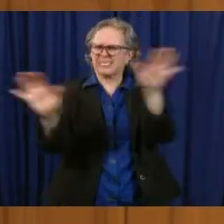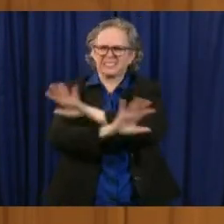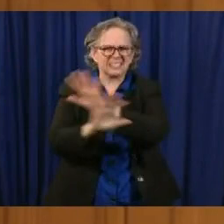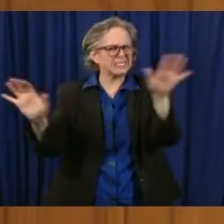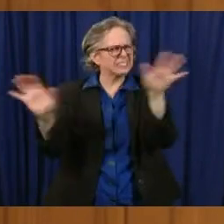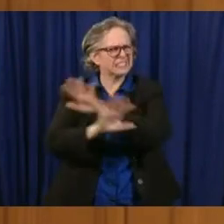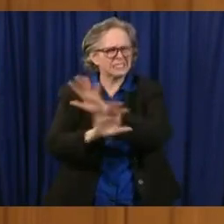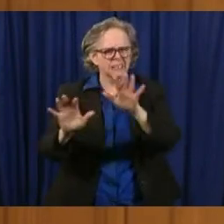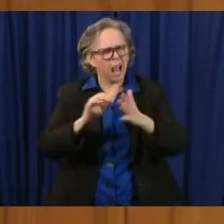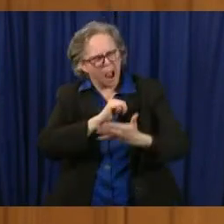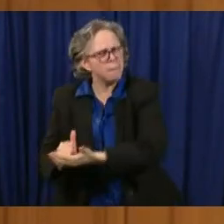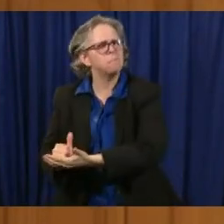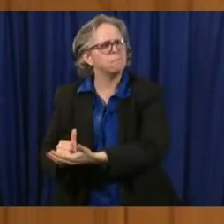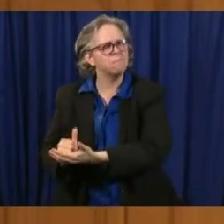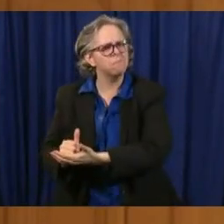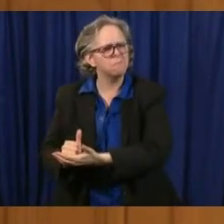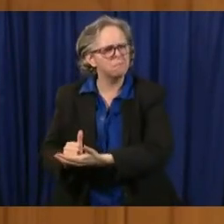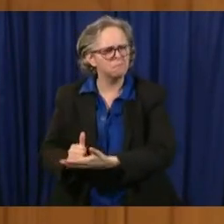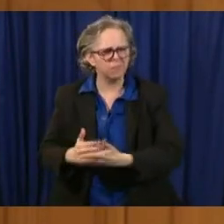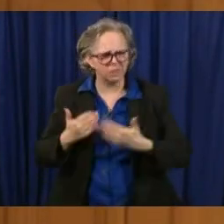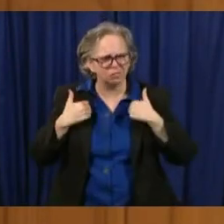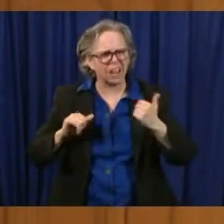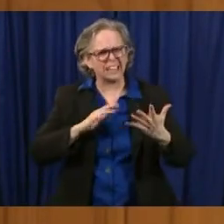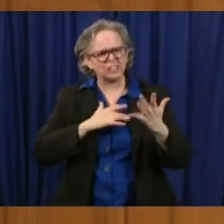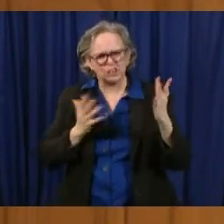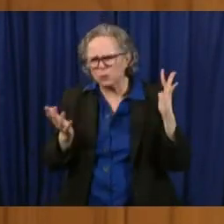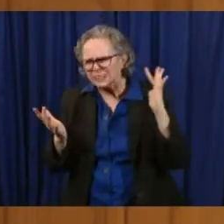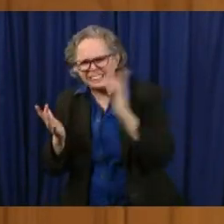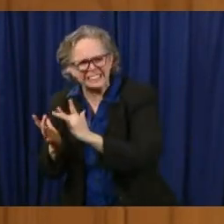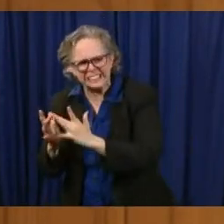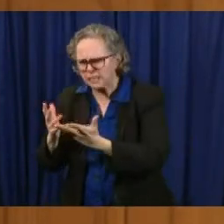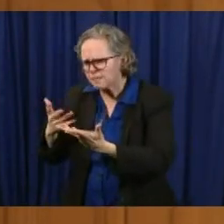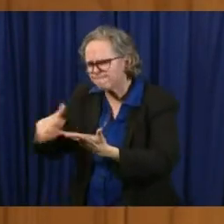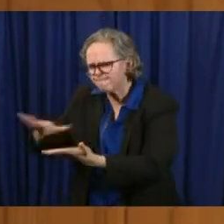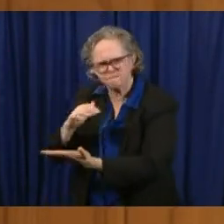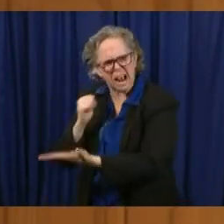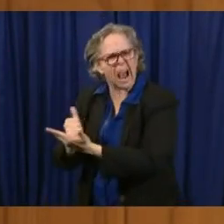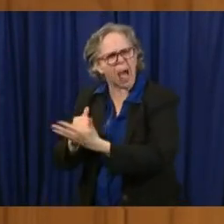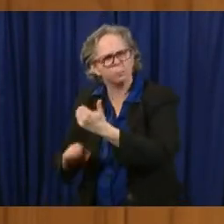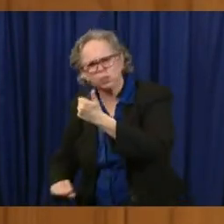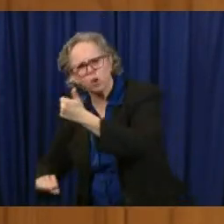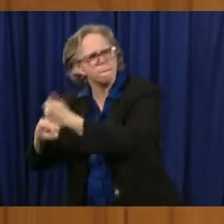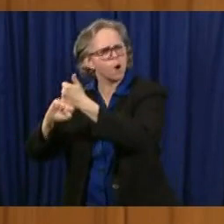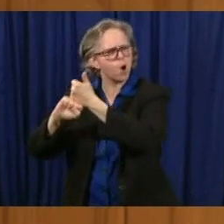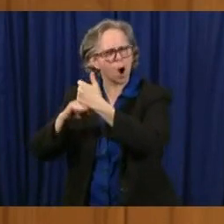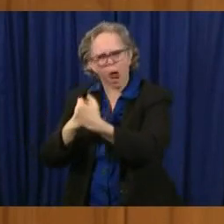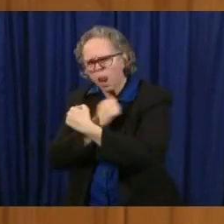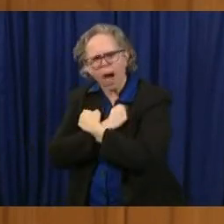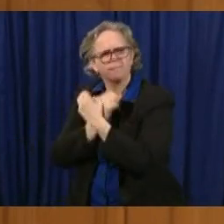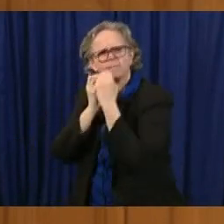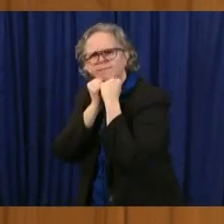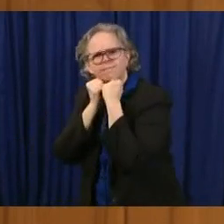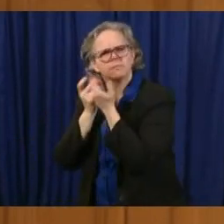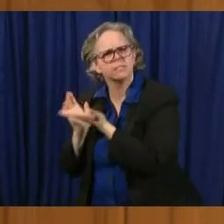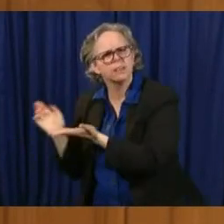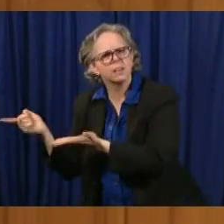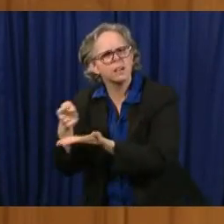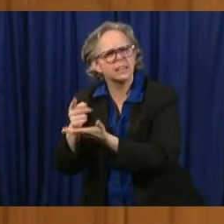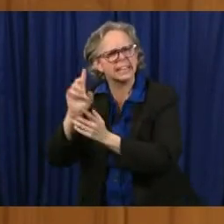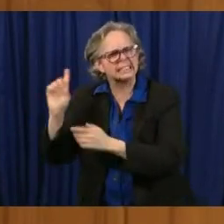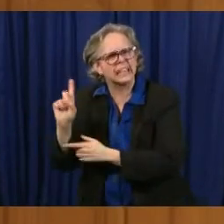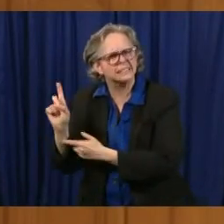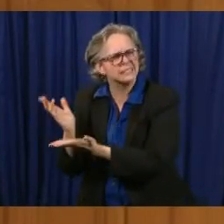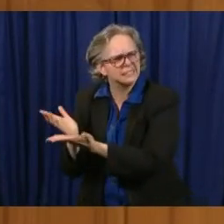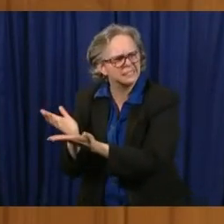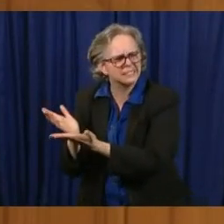said. We want to reach out to these facilities. We want to give them our love and our support. They need us now more